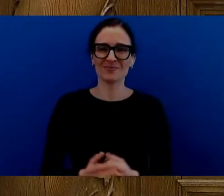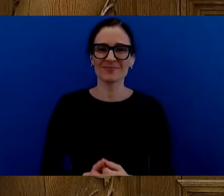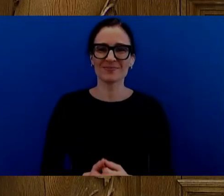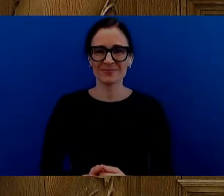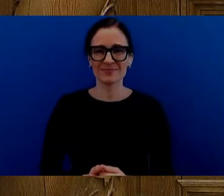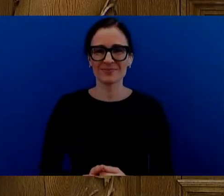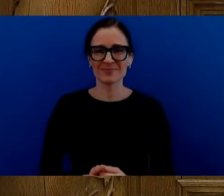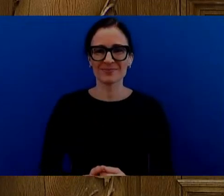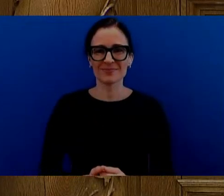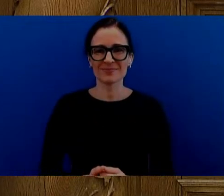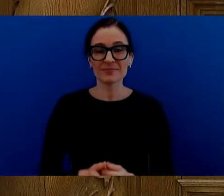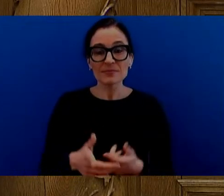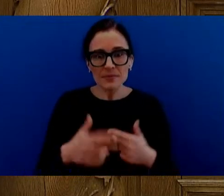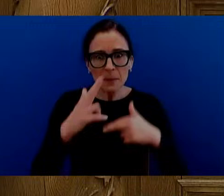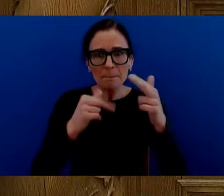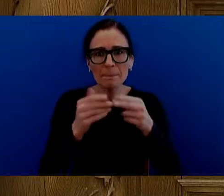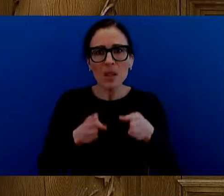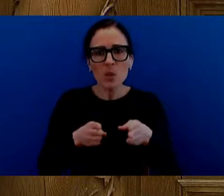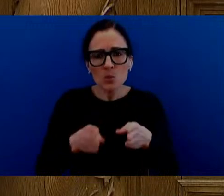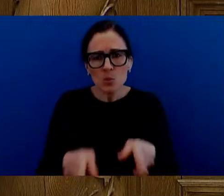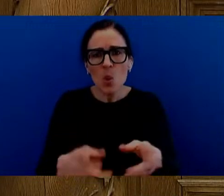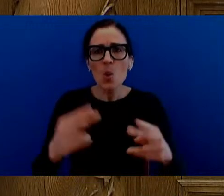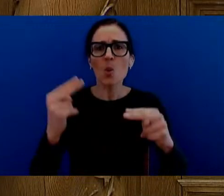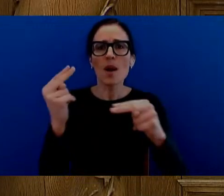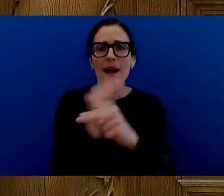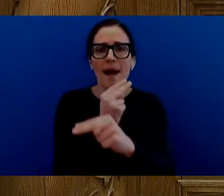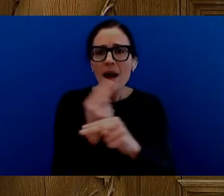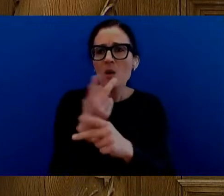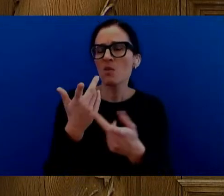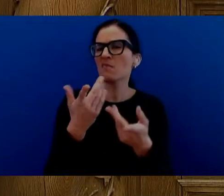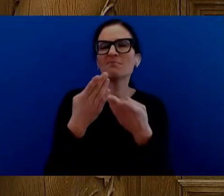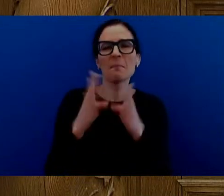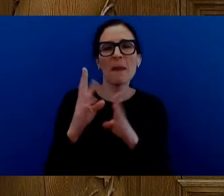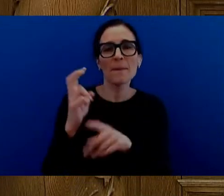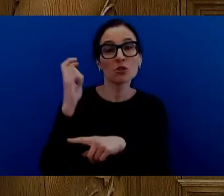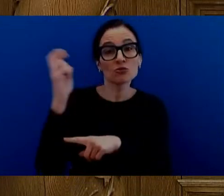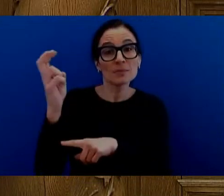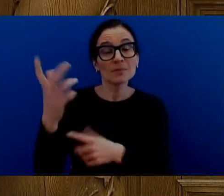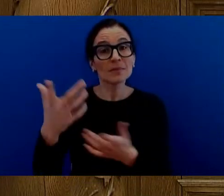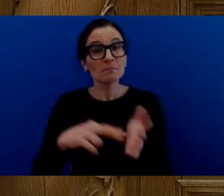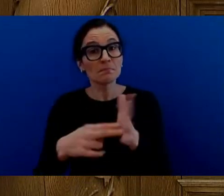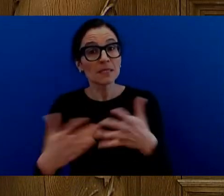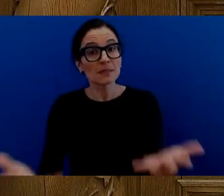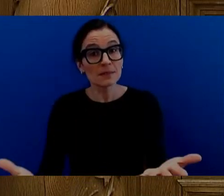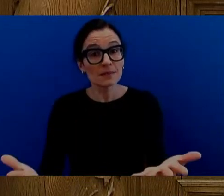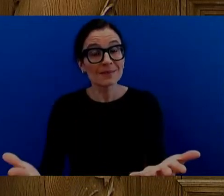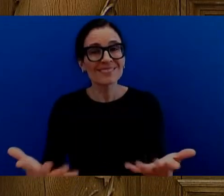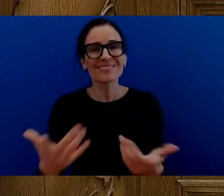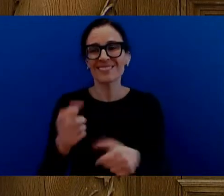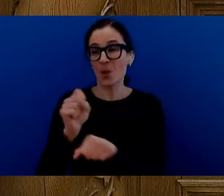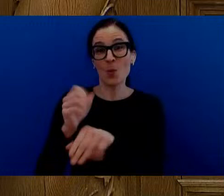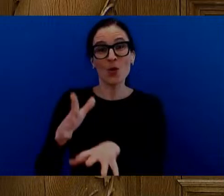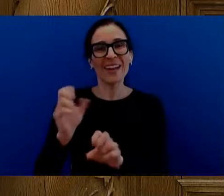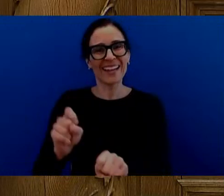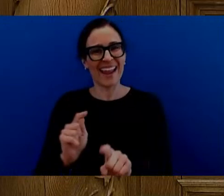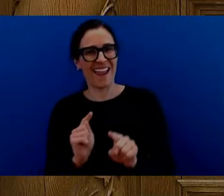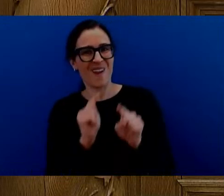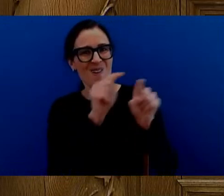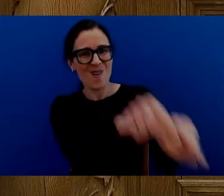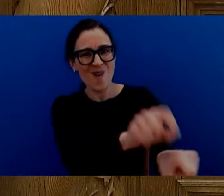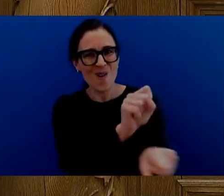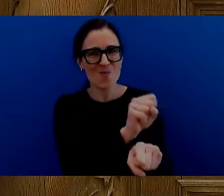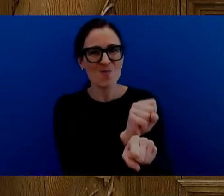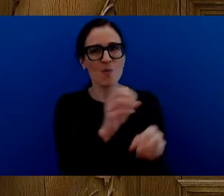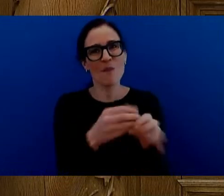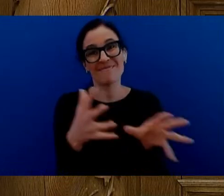more productive by getting them to their jobs and back to their loved ones faster. This session, new legislation